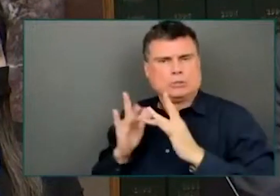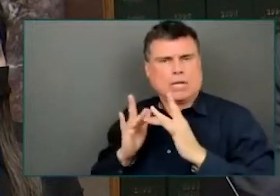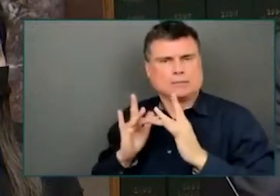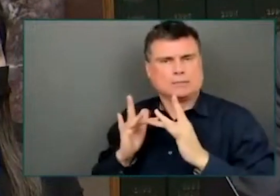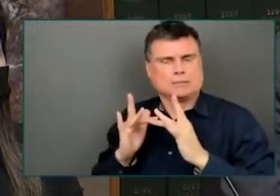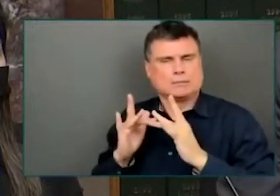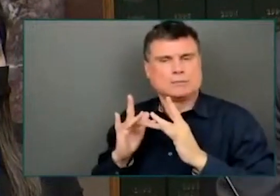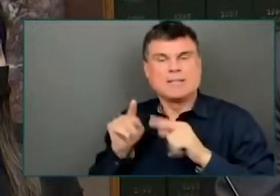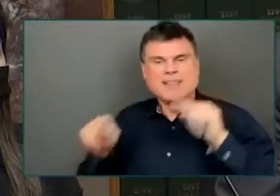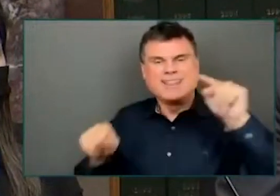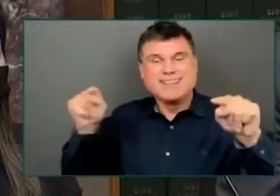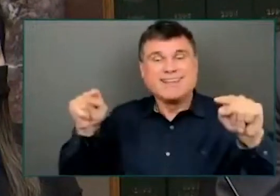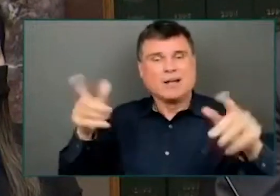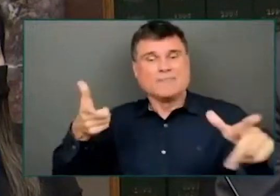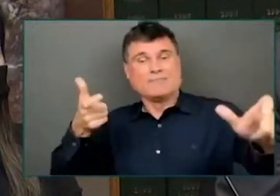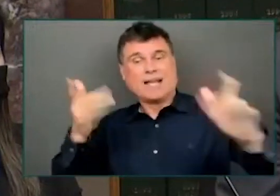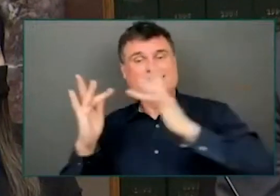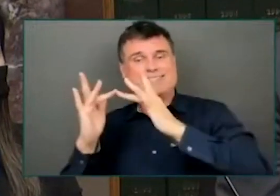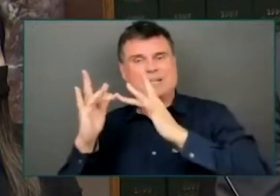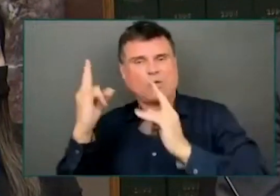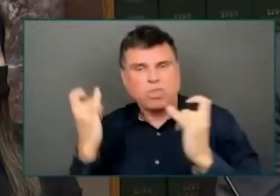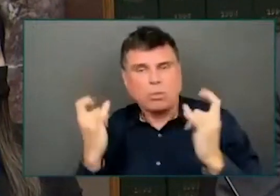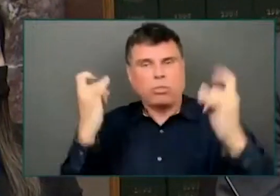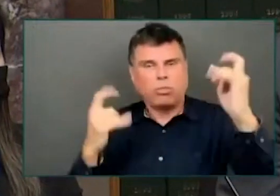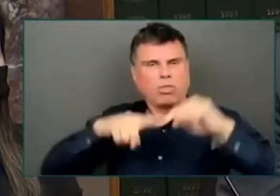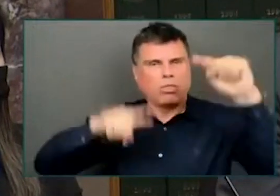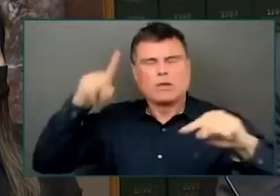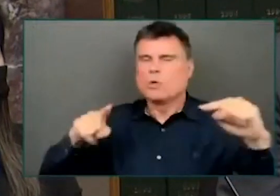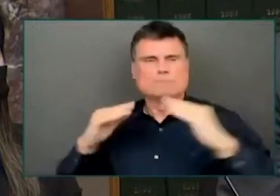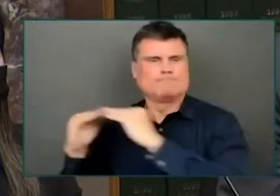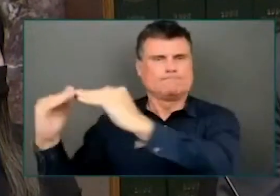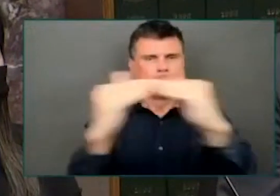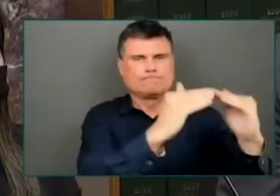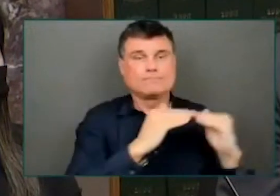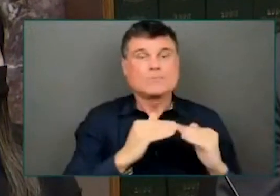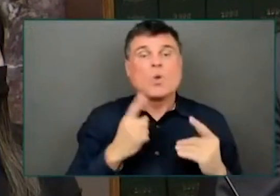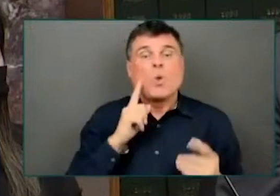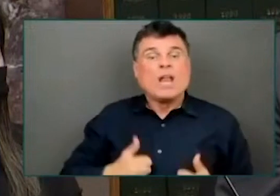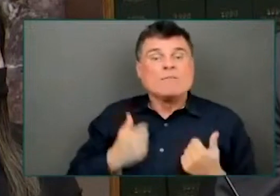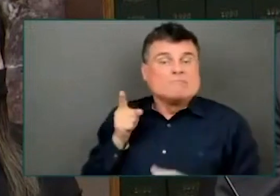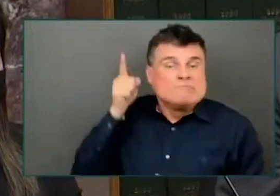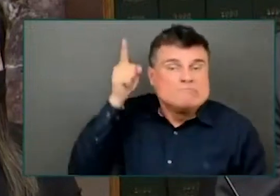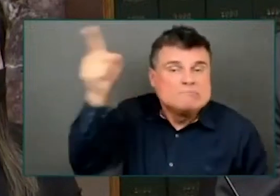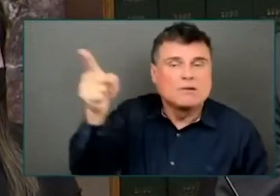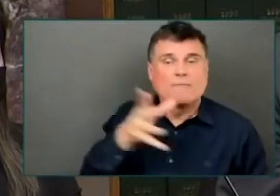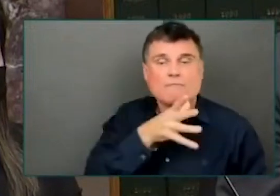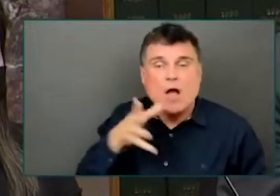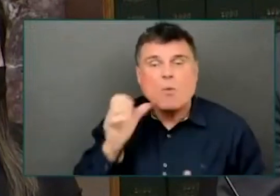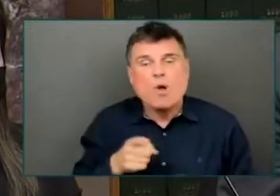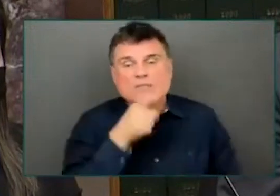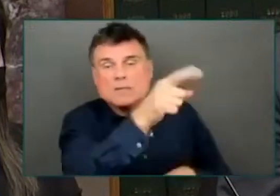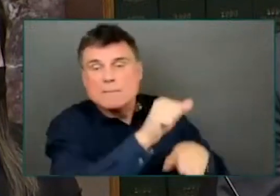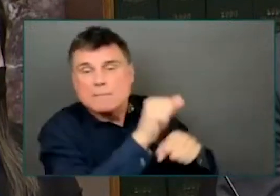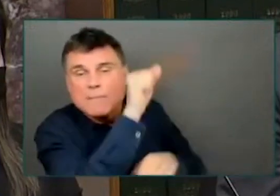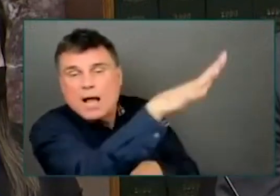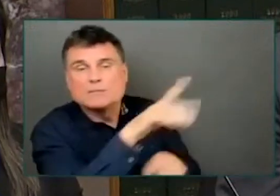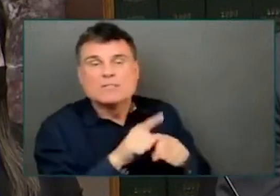remote, and Indigenous communities throughout British Columbia. It's transformational work. It's happening right around the